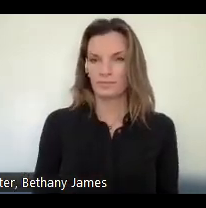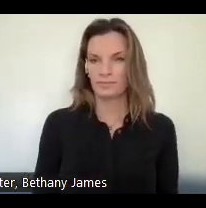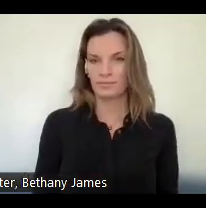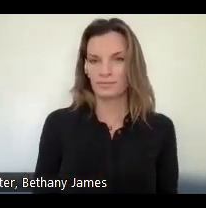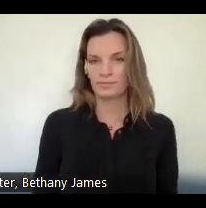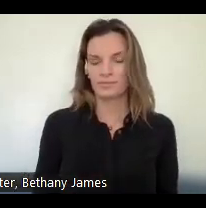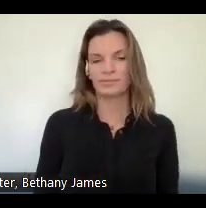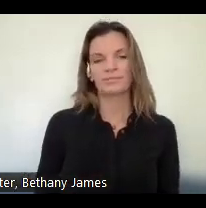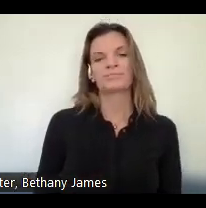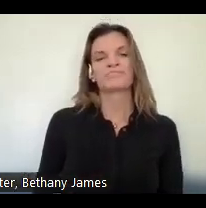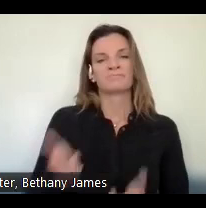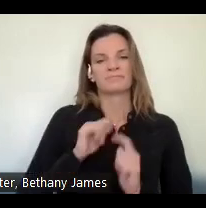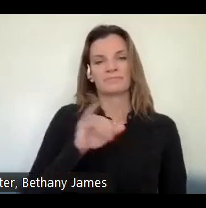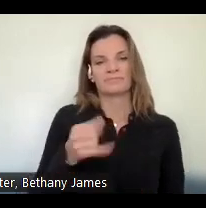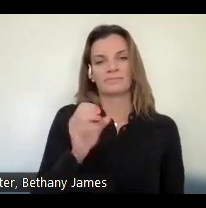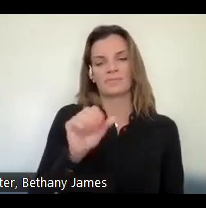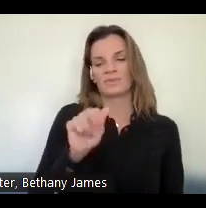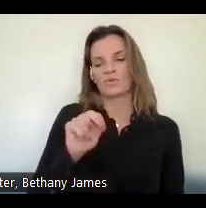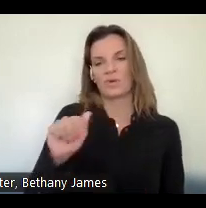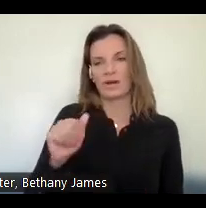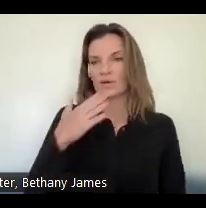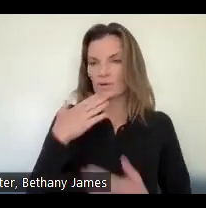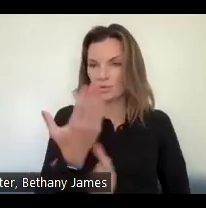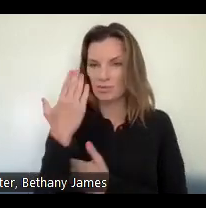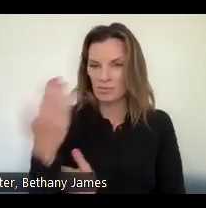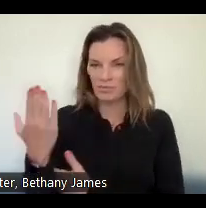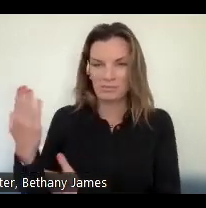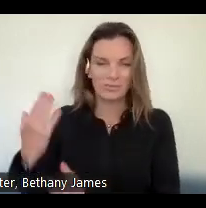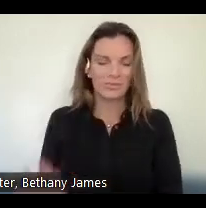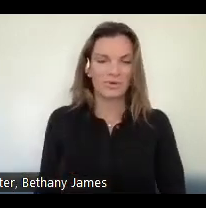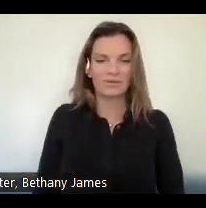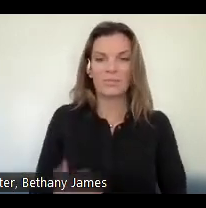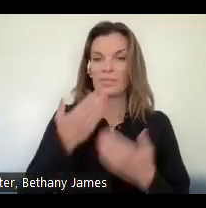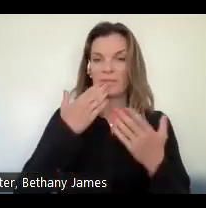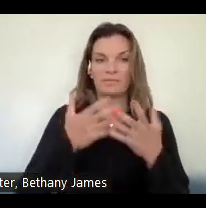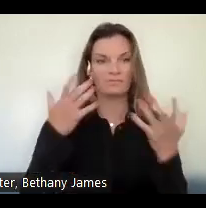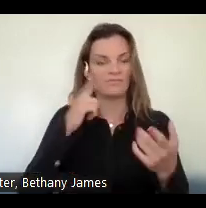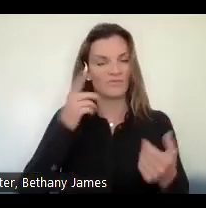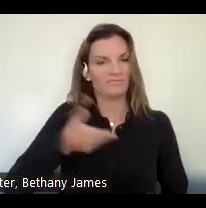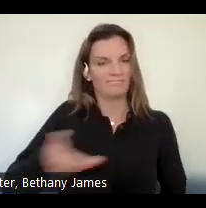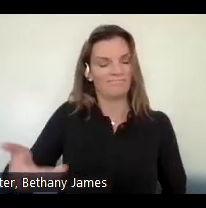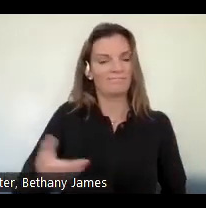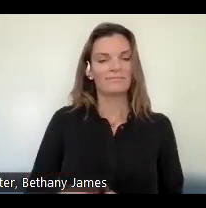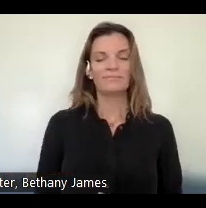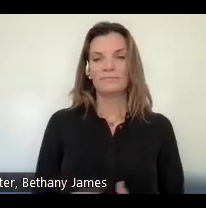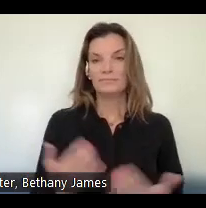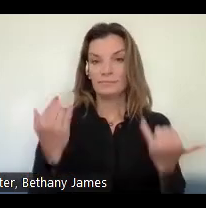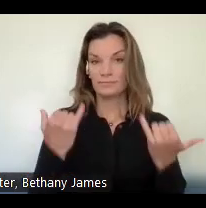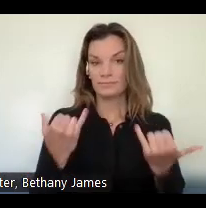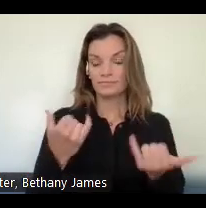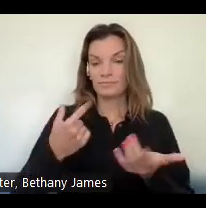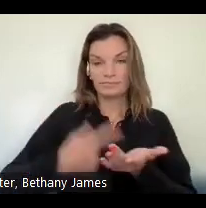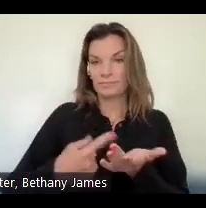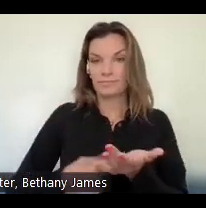Good morning. I'm Joanna. Thank you so much for having us. What we will be doing today is really